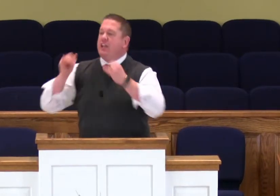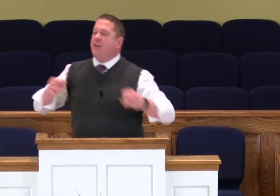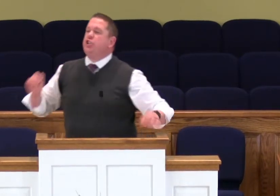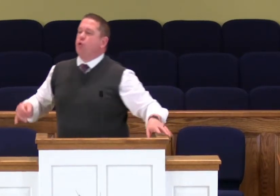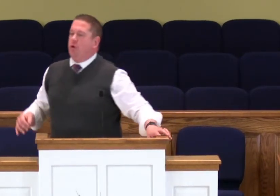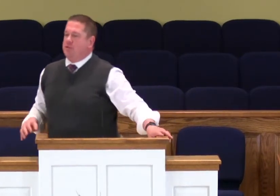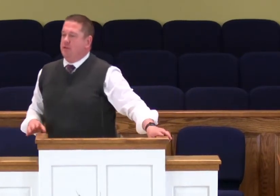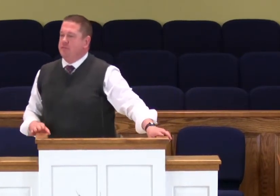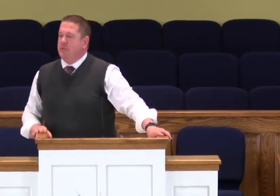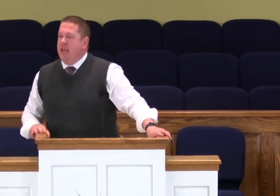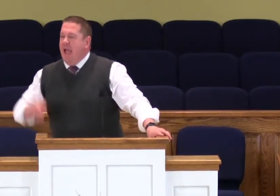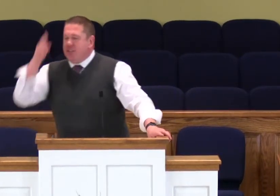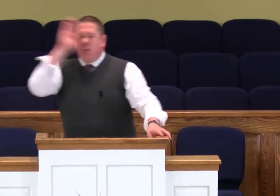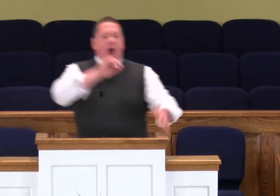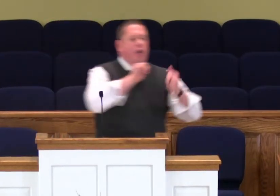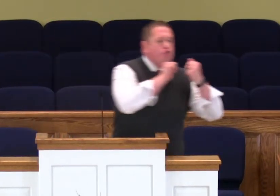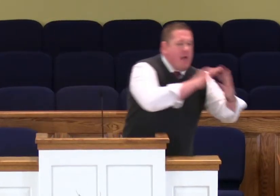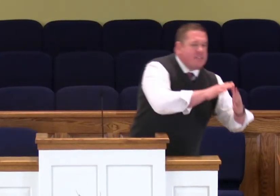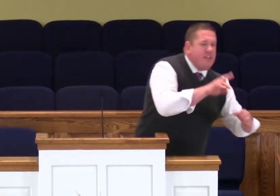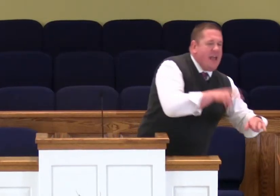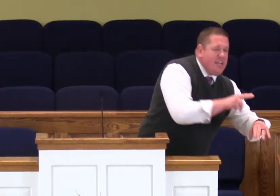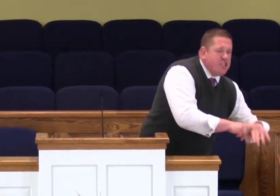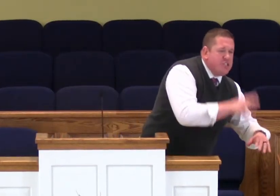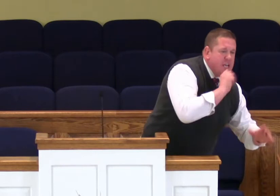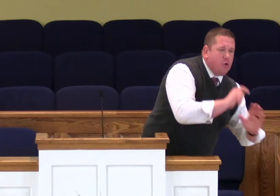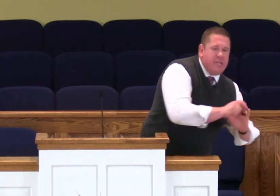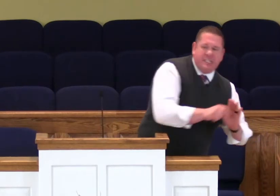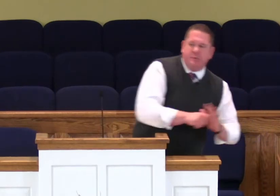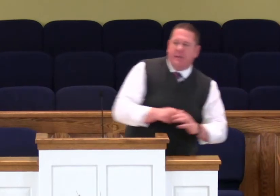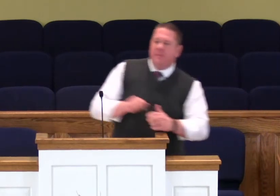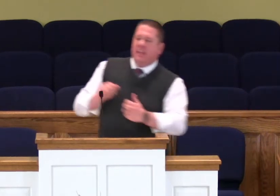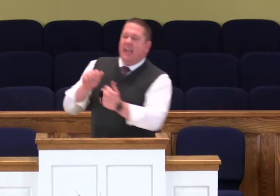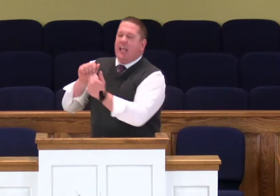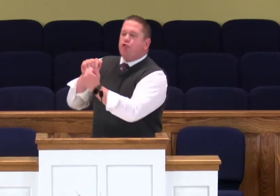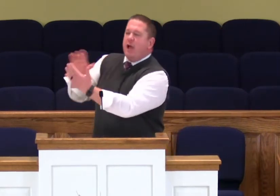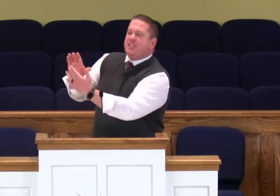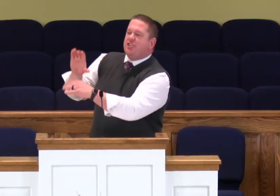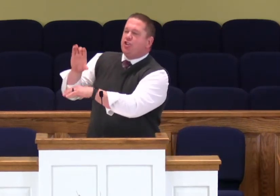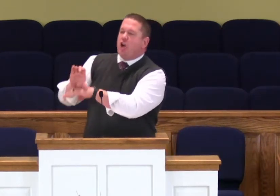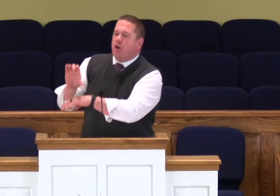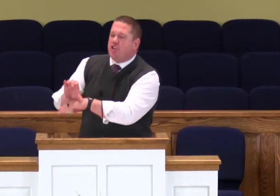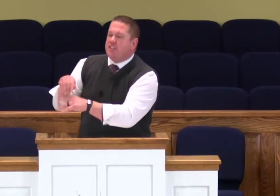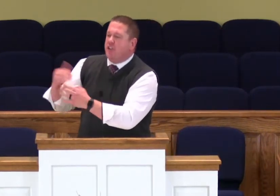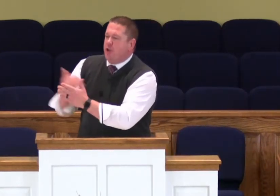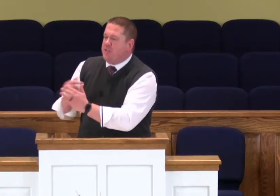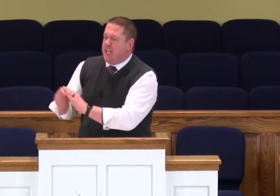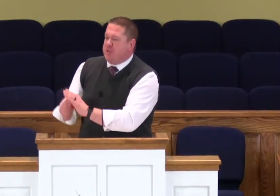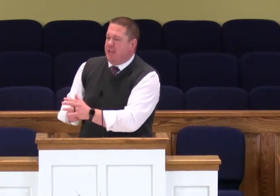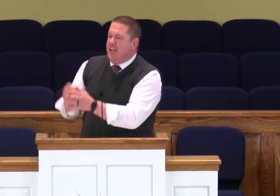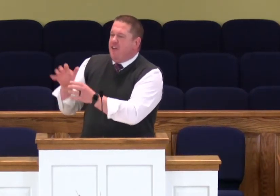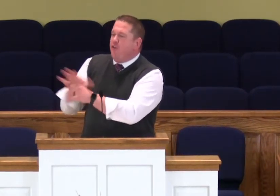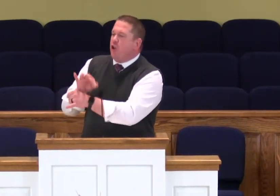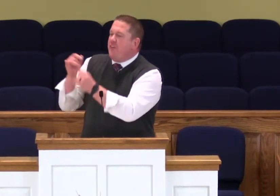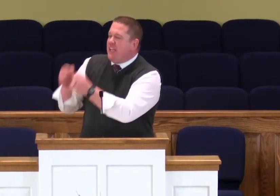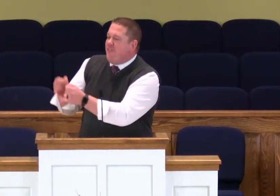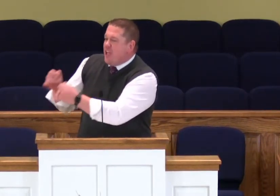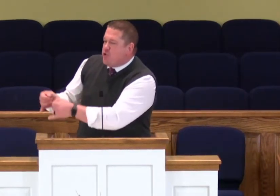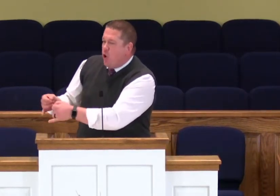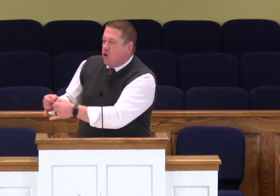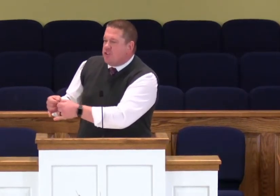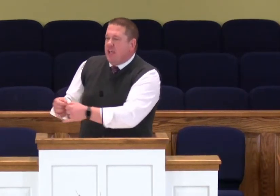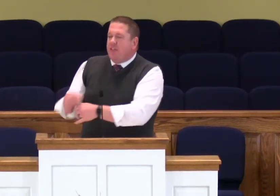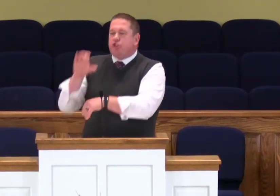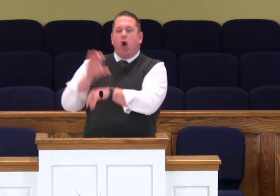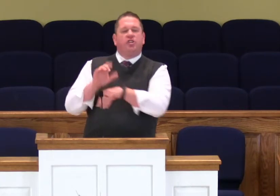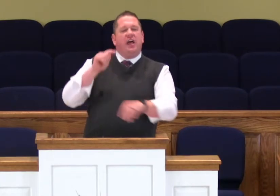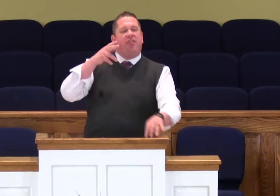of individuals. As God addressed the nations in the Old Testament, He addresses the churches in the New Testament full of